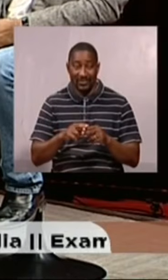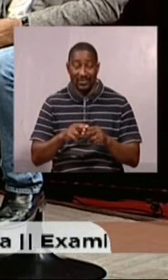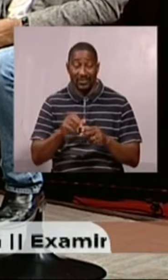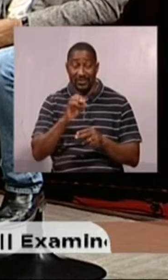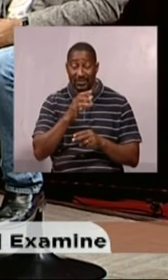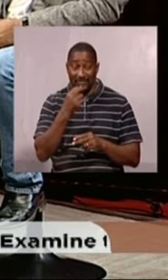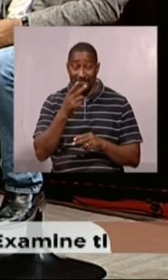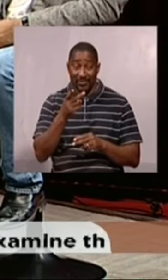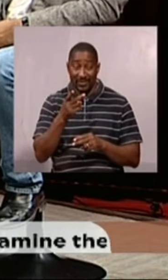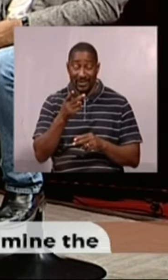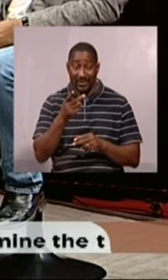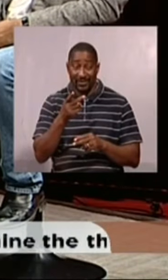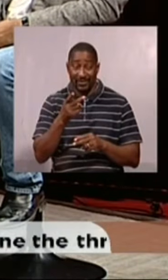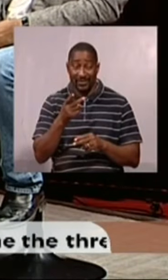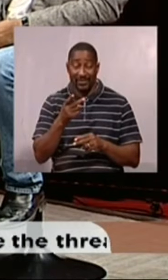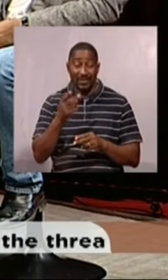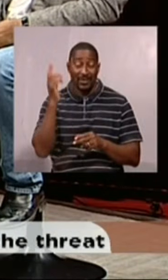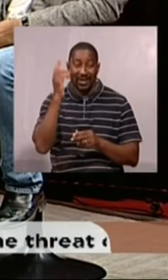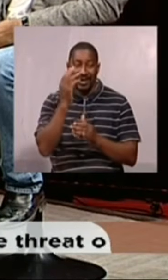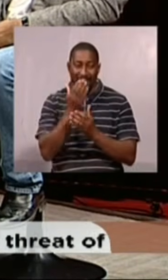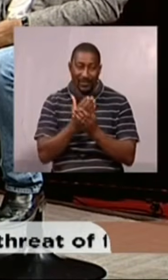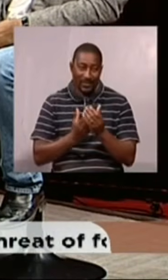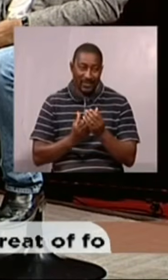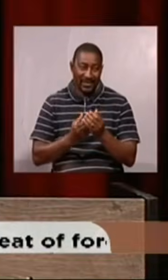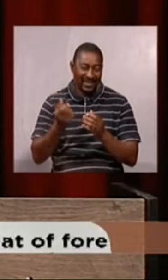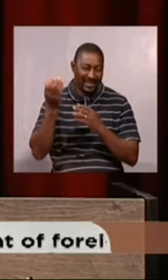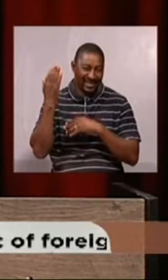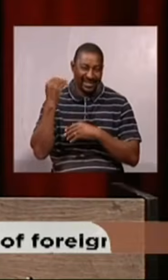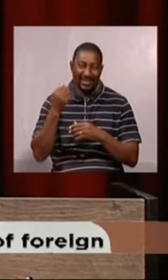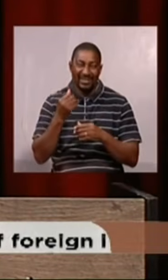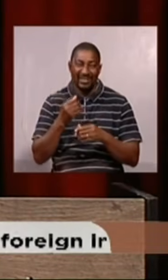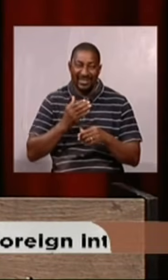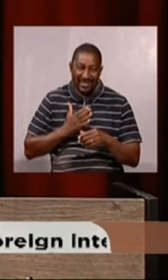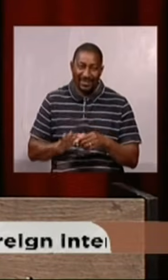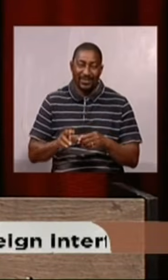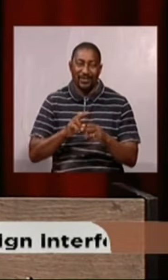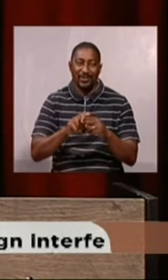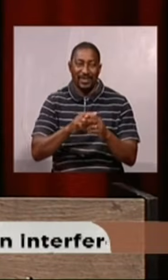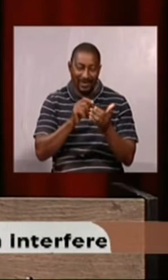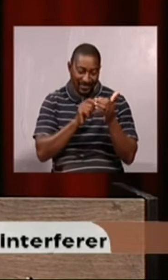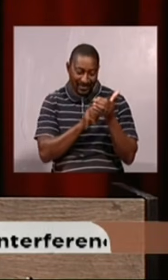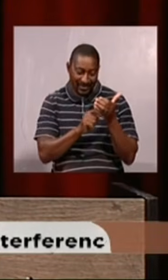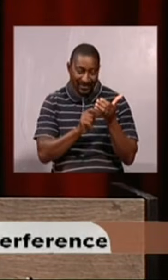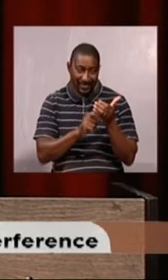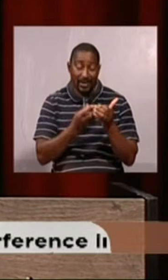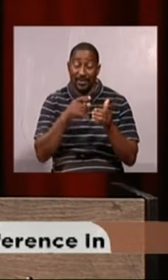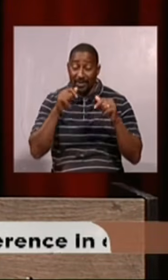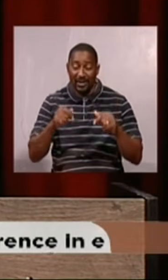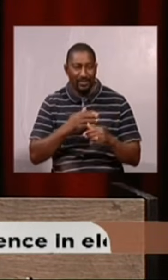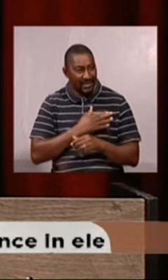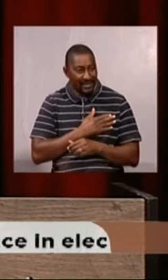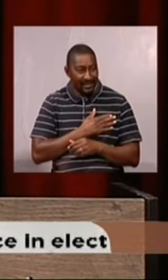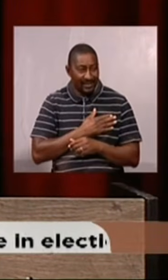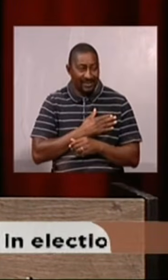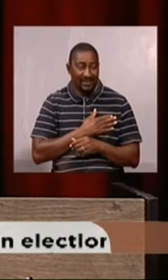of this, but now they're embracing it because they see the power that they have because of the youth that are 24/7 online. Absolutely. So some of the